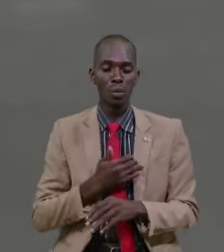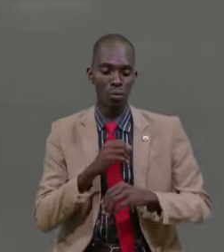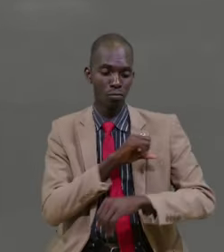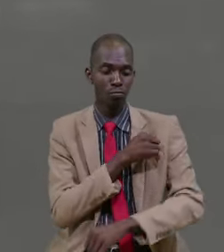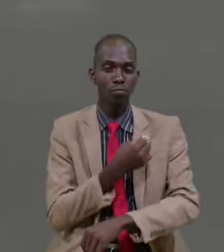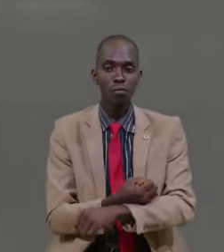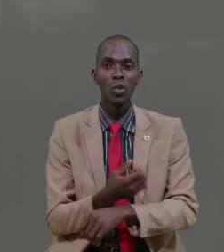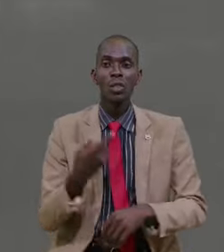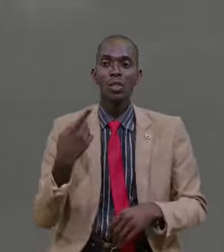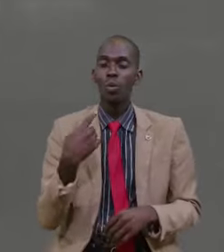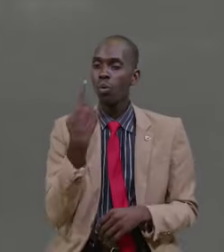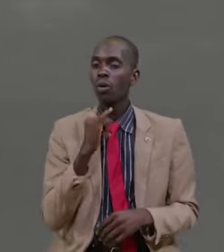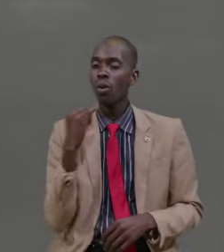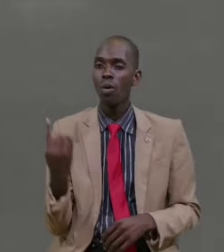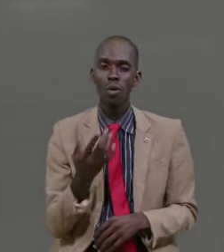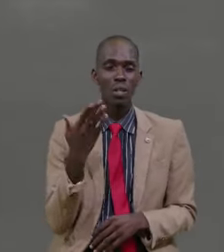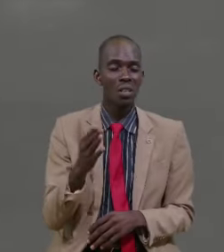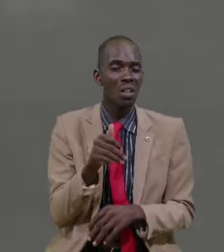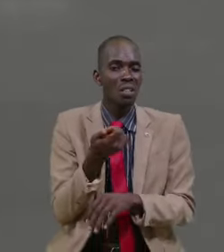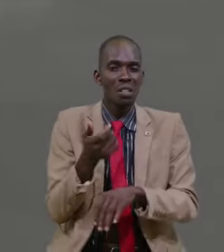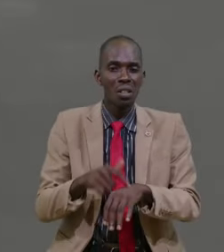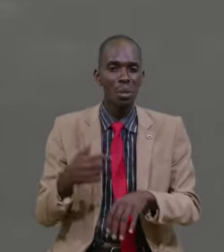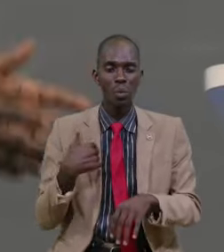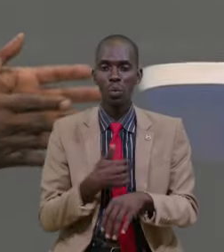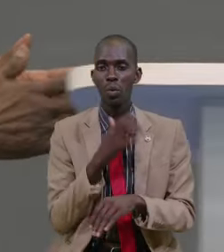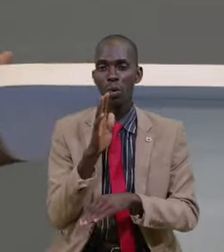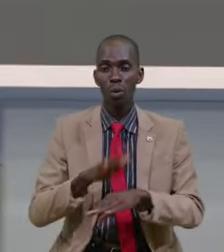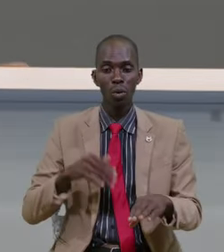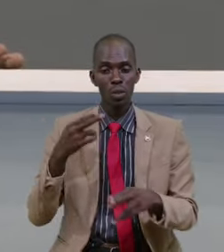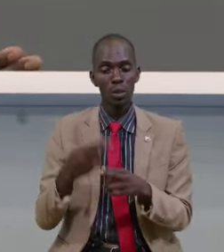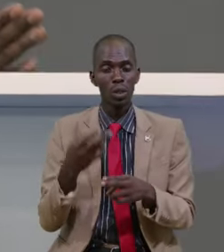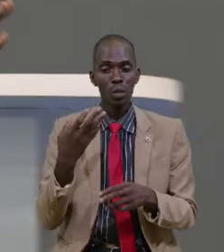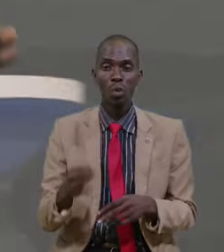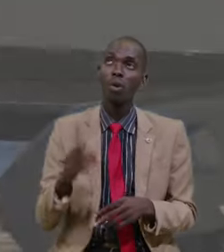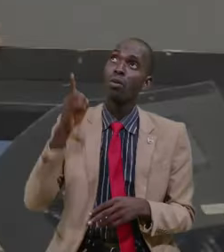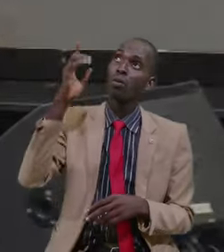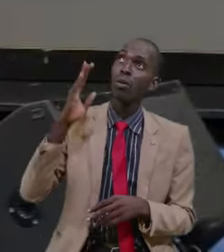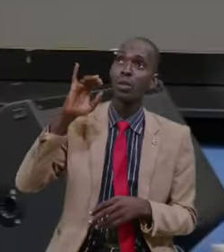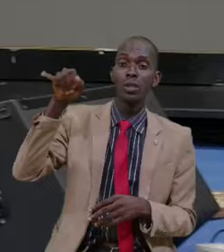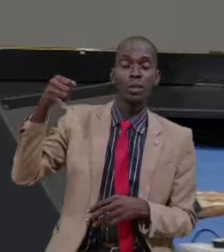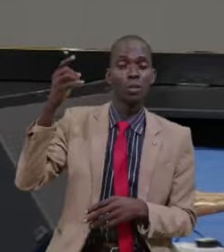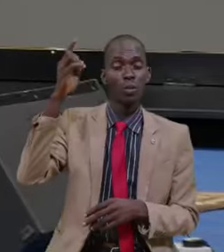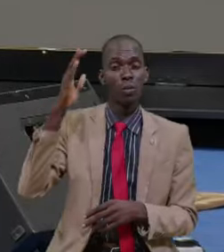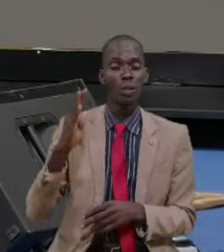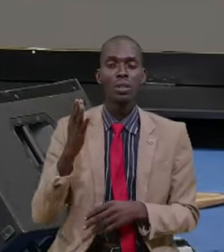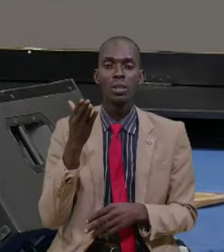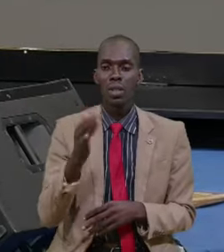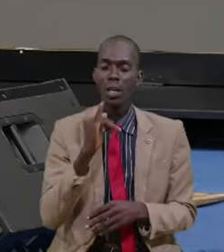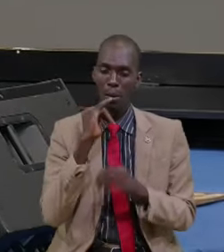is always there. Anytime we mention the name of God Jehovah, there is power there.